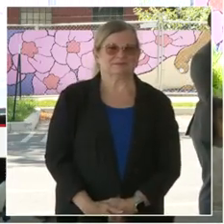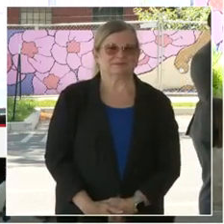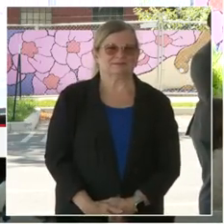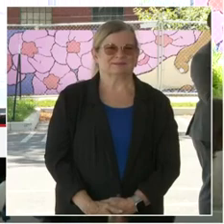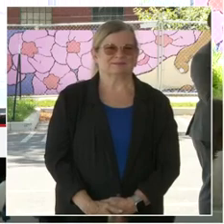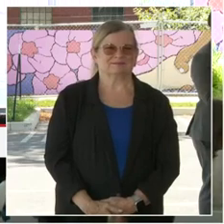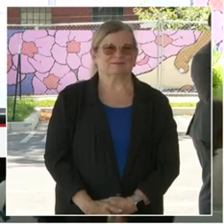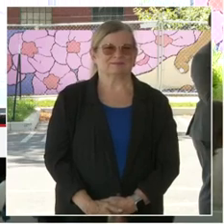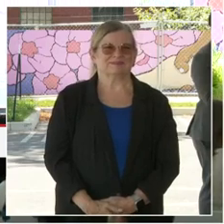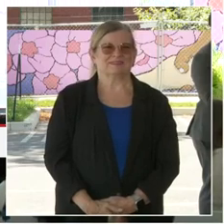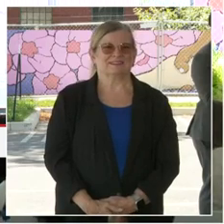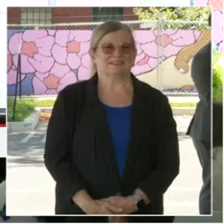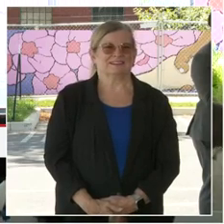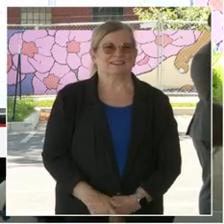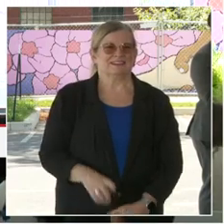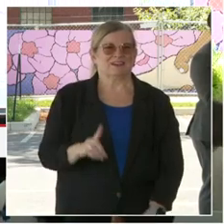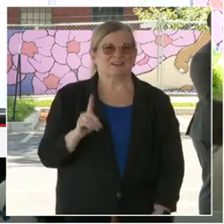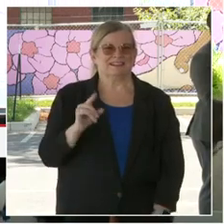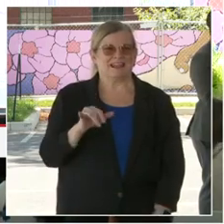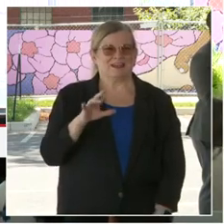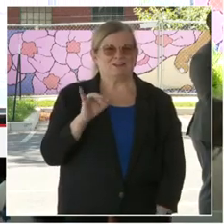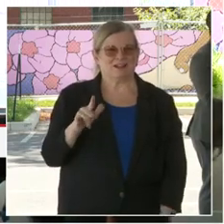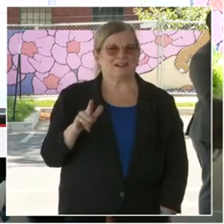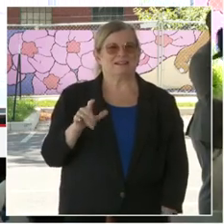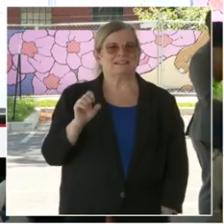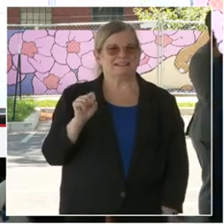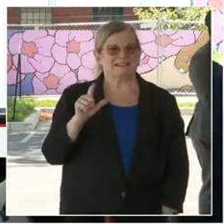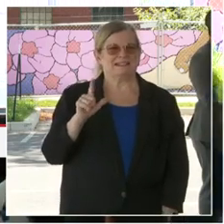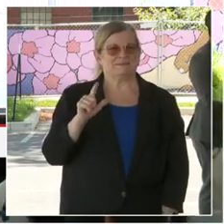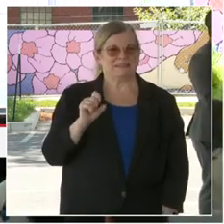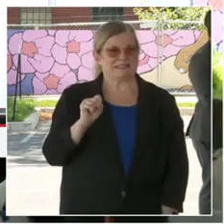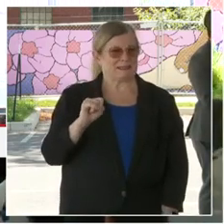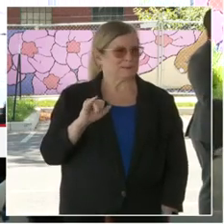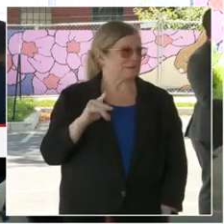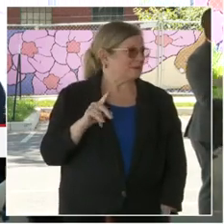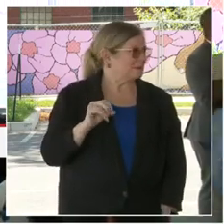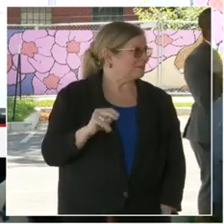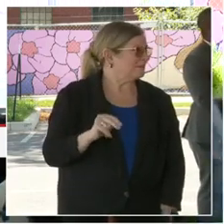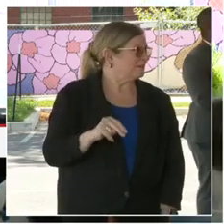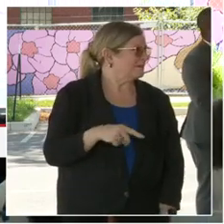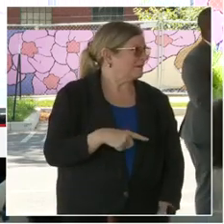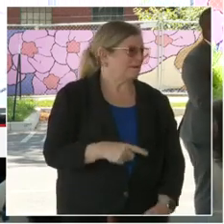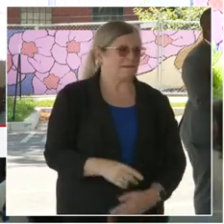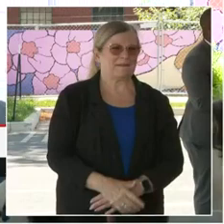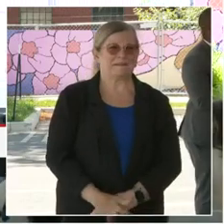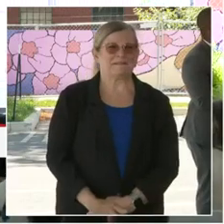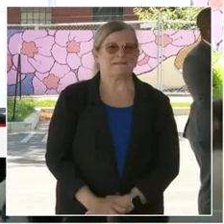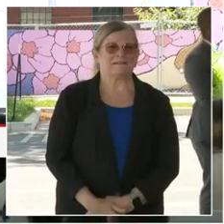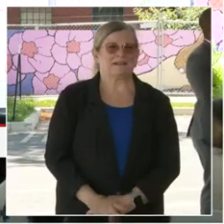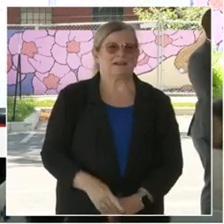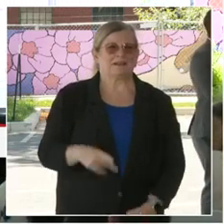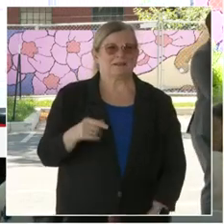Daryl Simpson, Pierre Blatchard, Paradise Clothing.